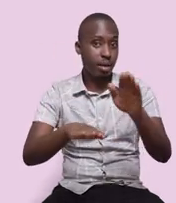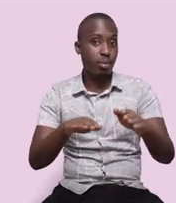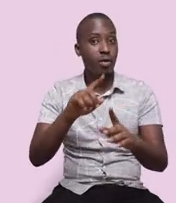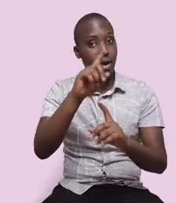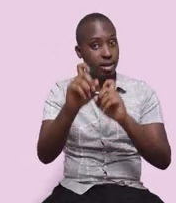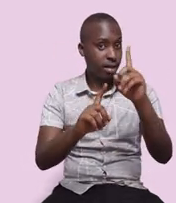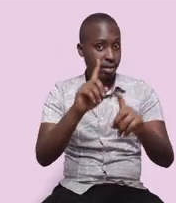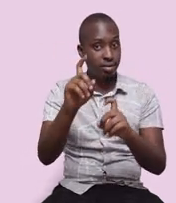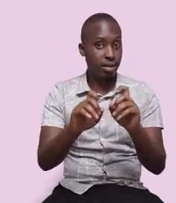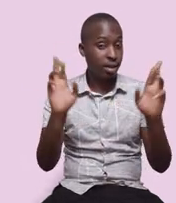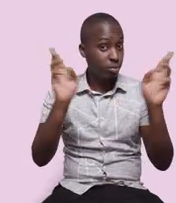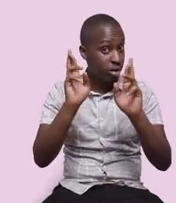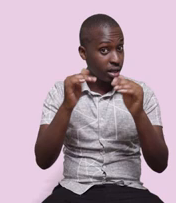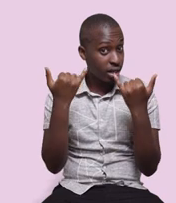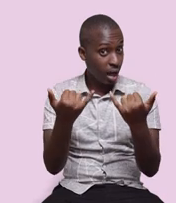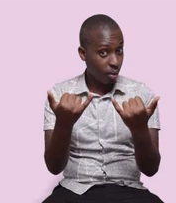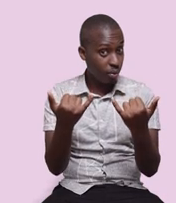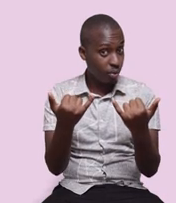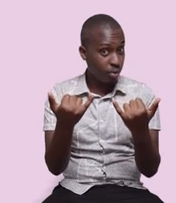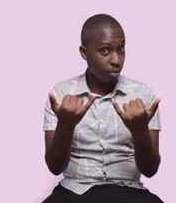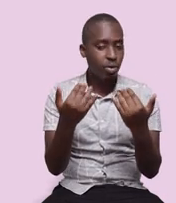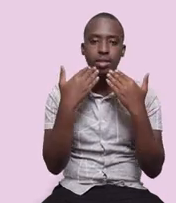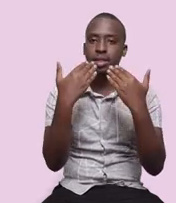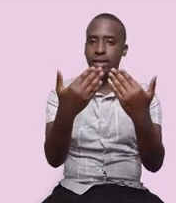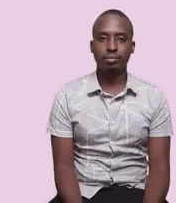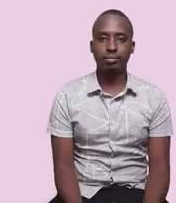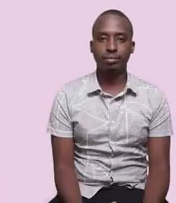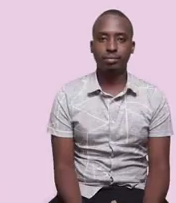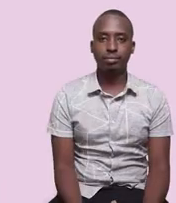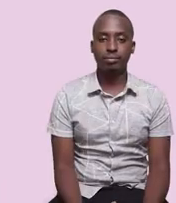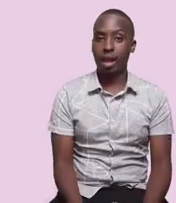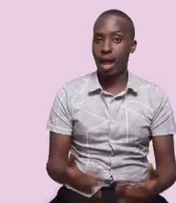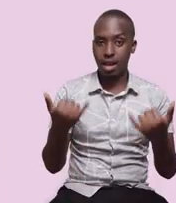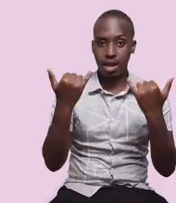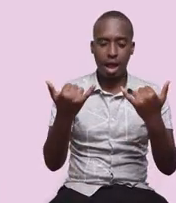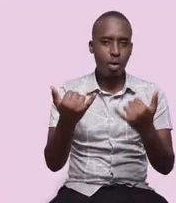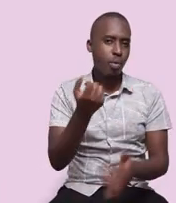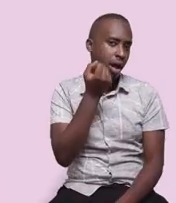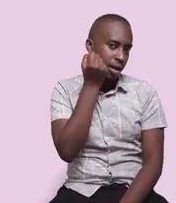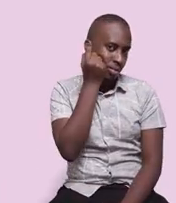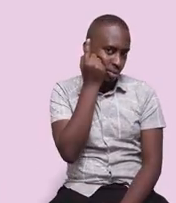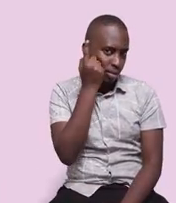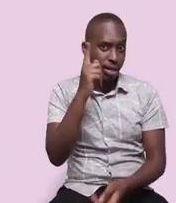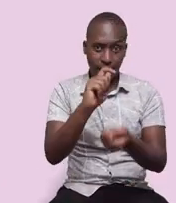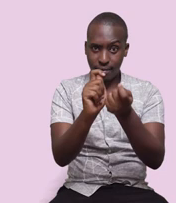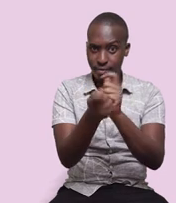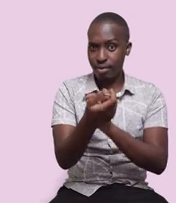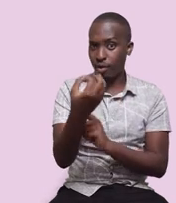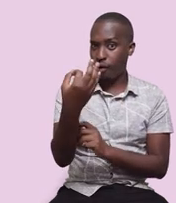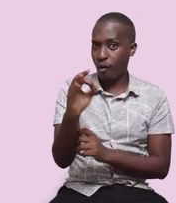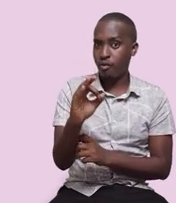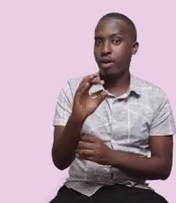test. Are you ready now? Thank you. Now we understood the inverse of